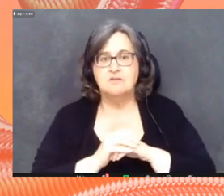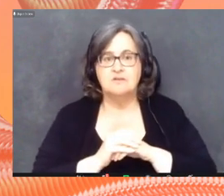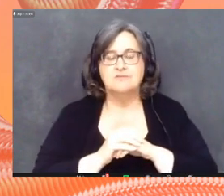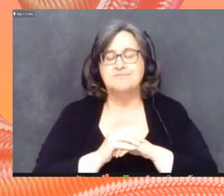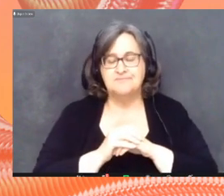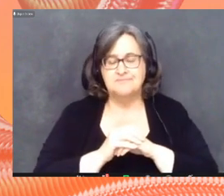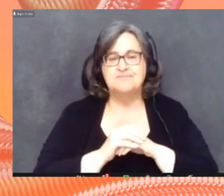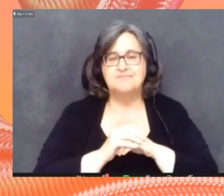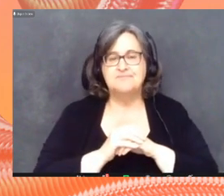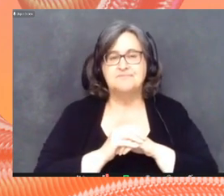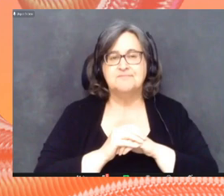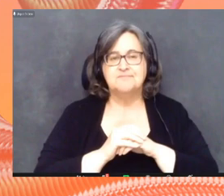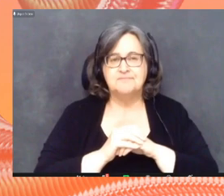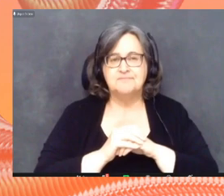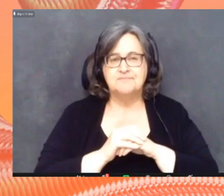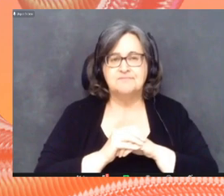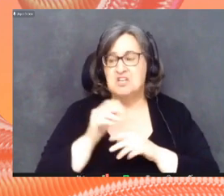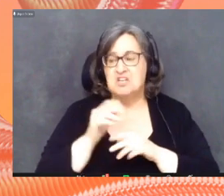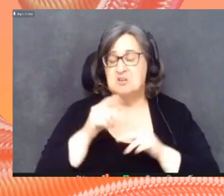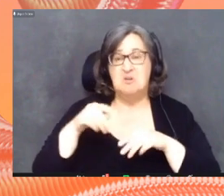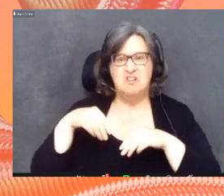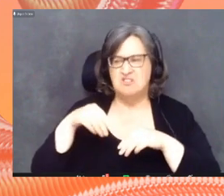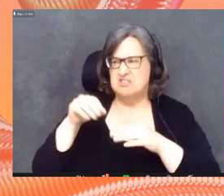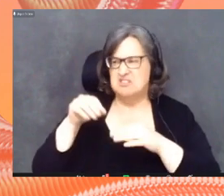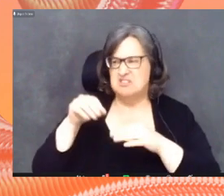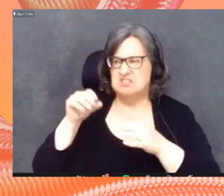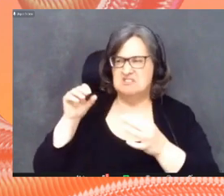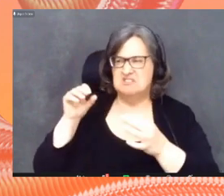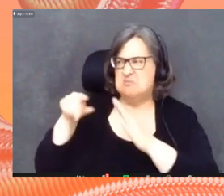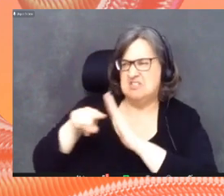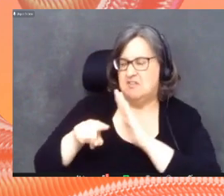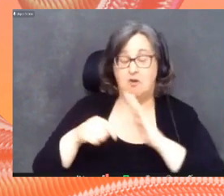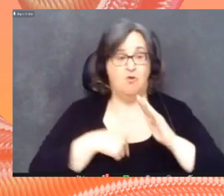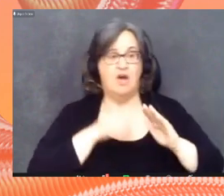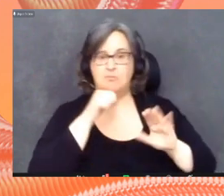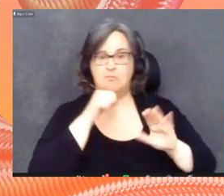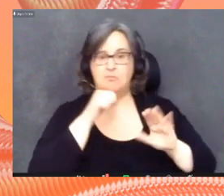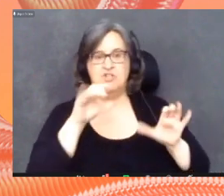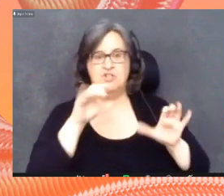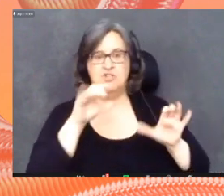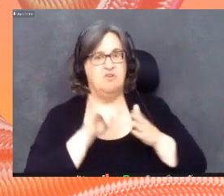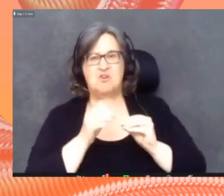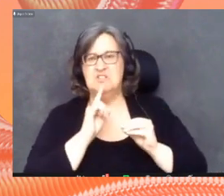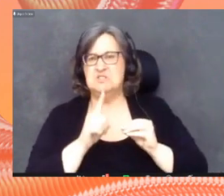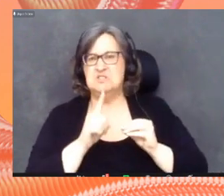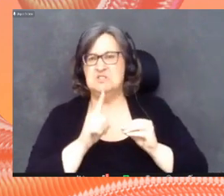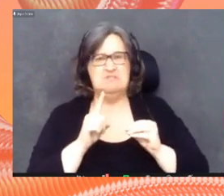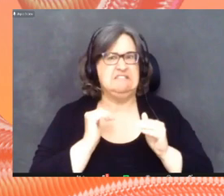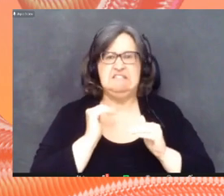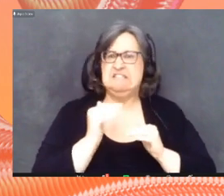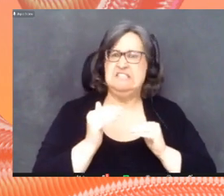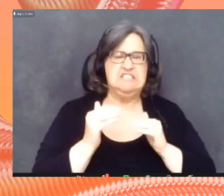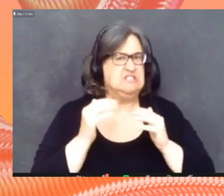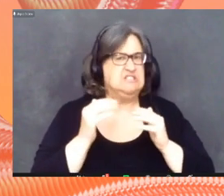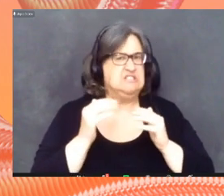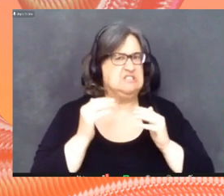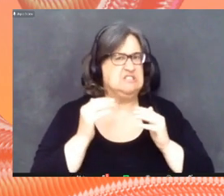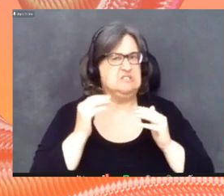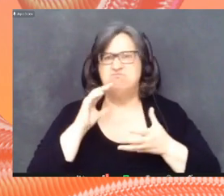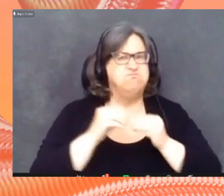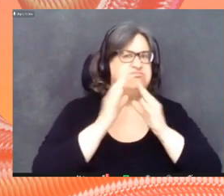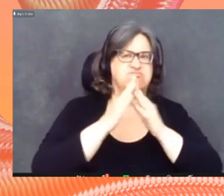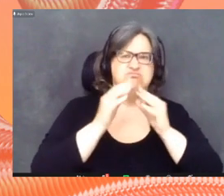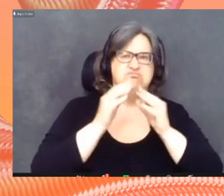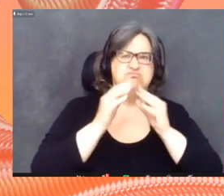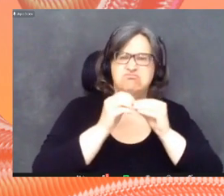negative feedback back that they were like, I'm not going to do that anymore because it's just too charged. Mm-hmm. But there is, you like can they look,